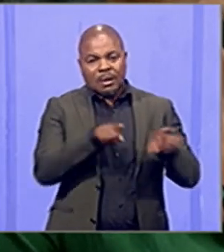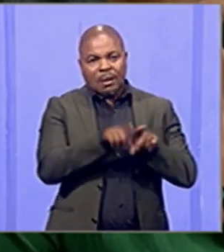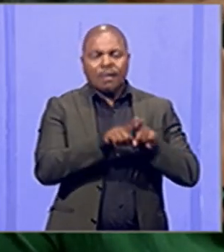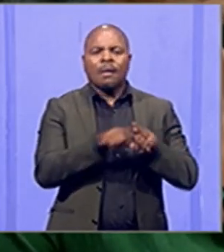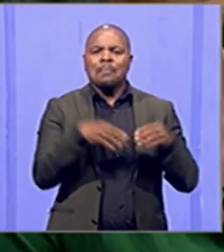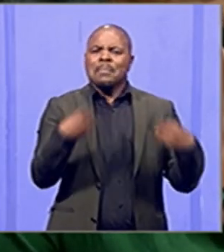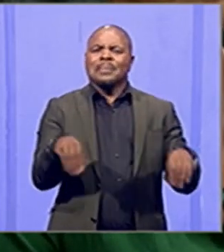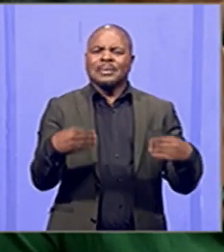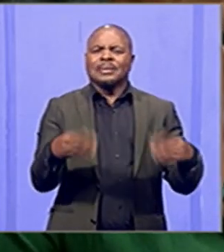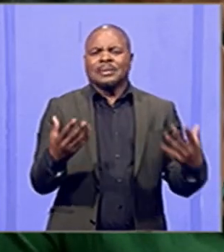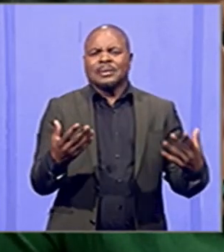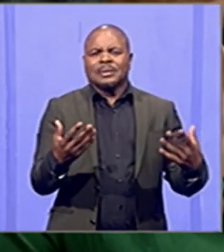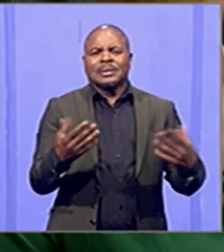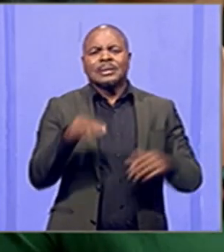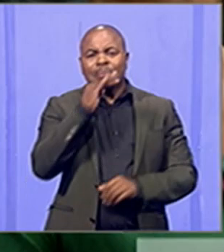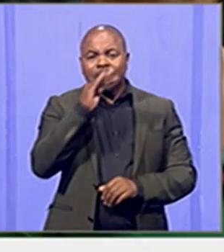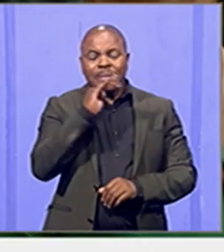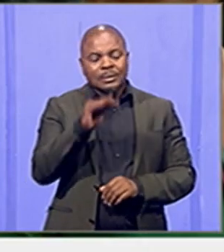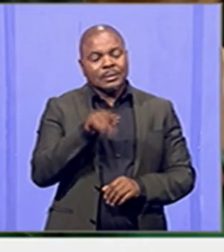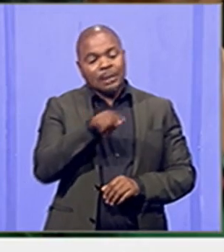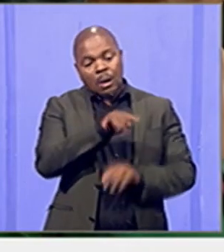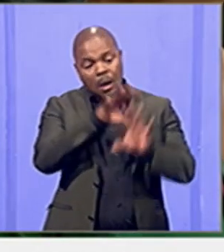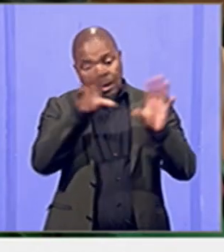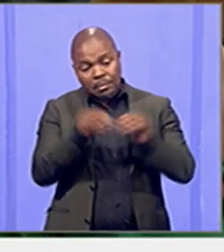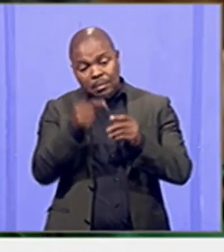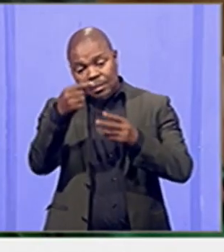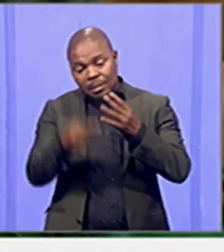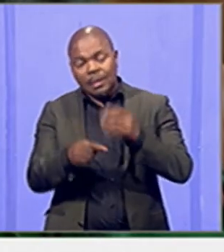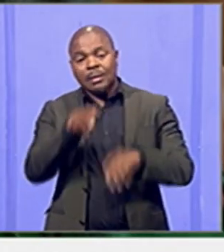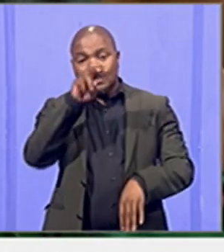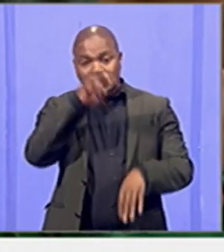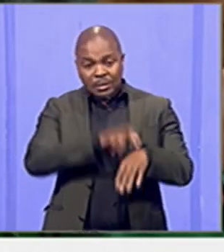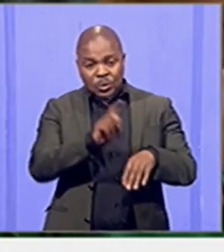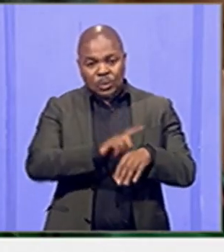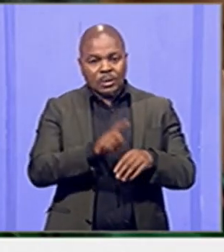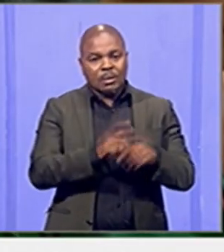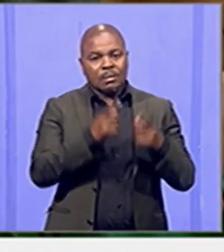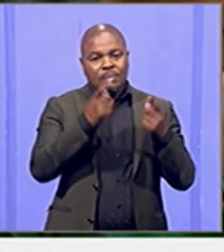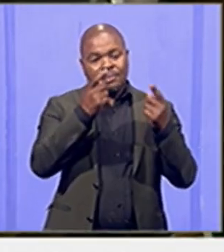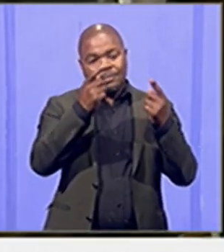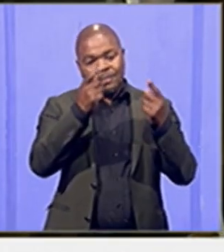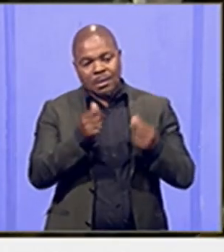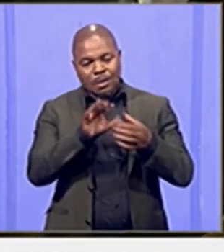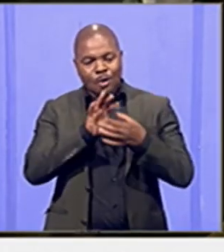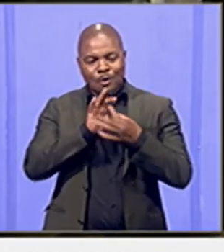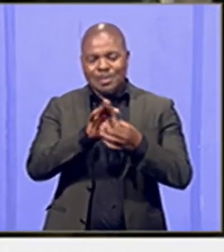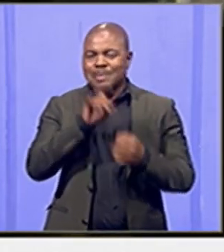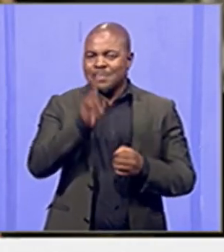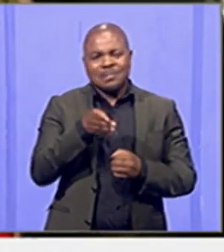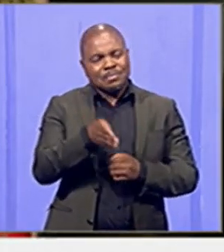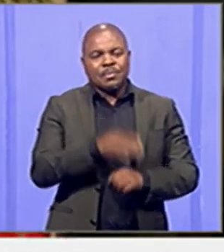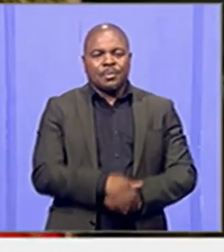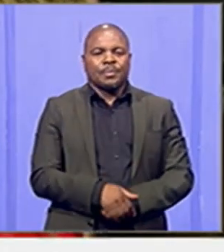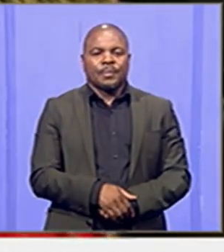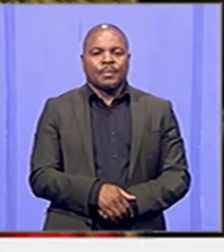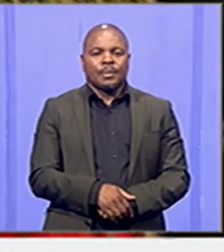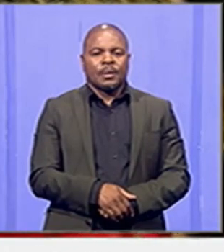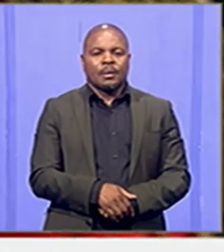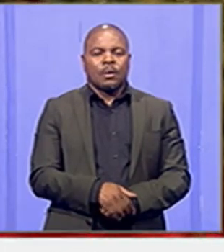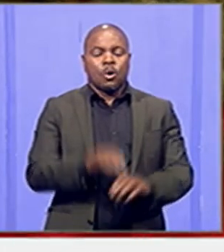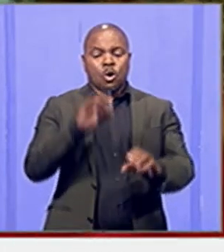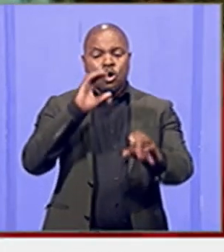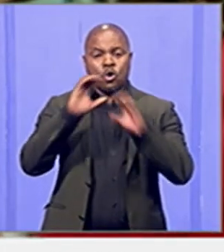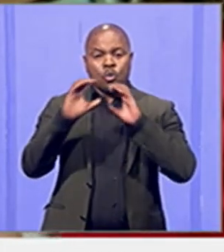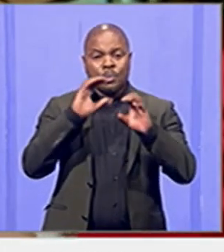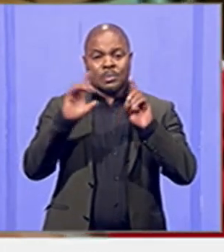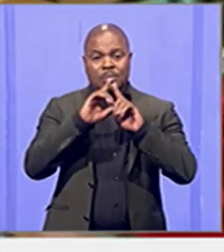commercial, and it means that there would therefore need to be some financial commitment to be made. Lefapha la ditlhaeletsano